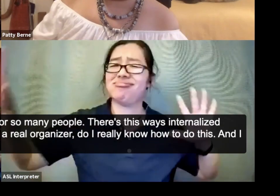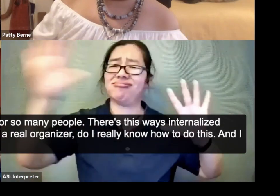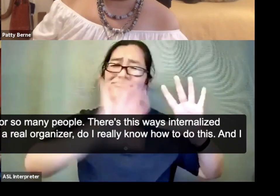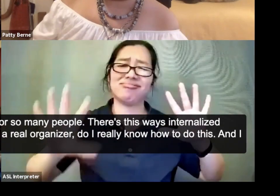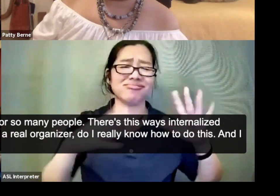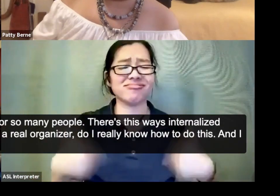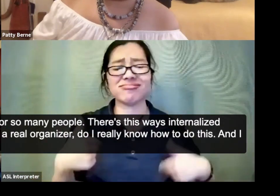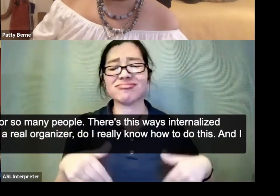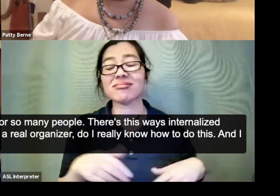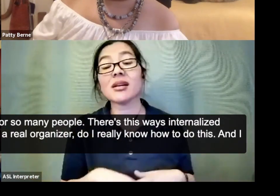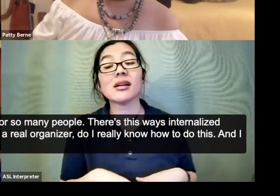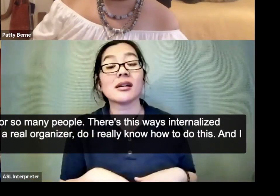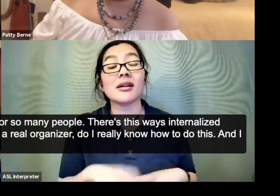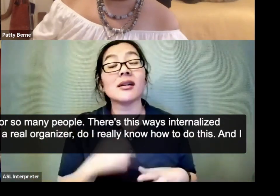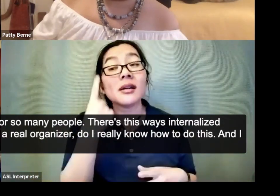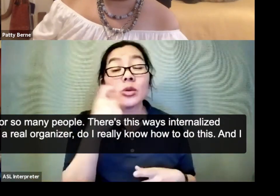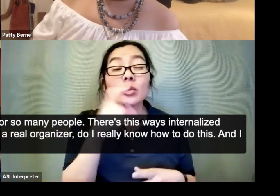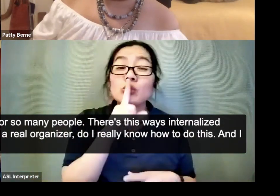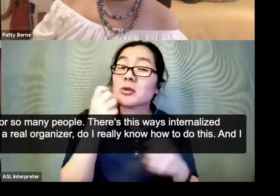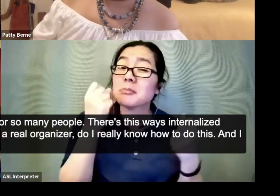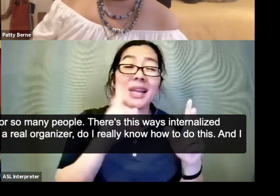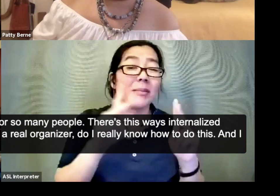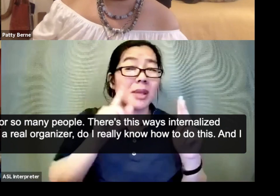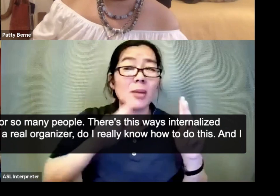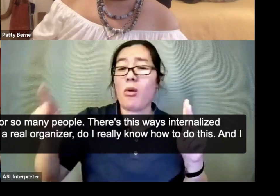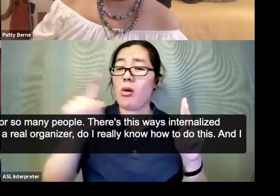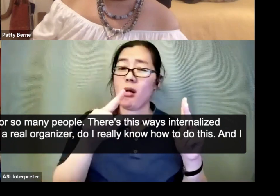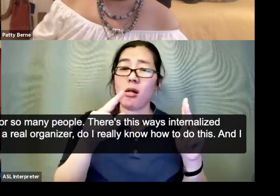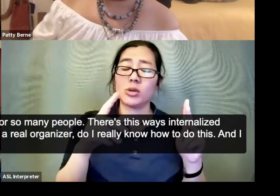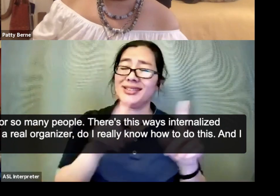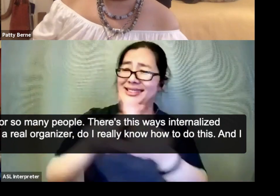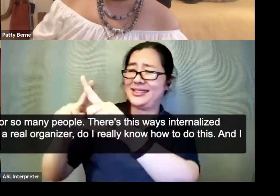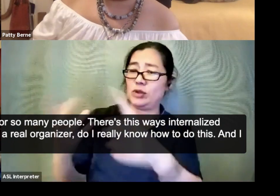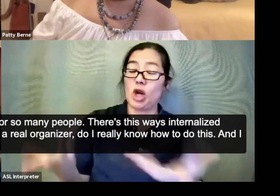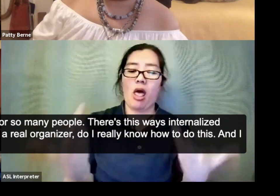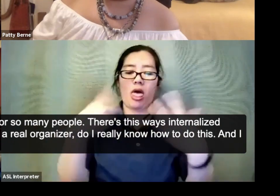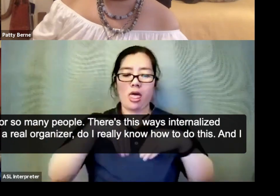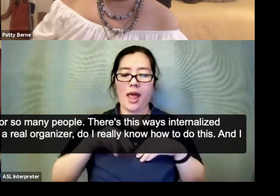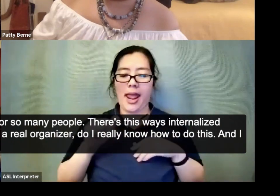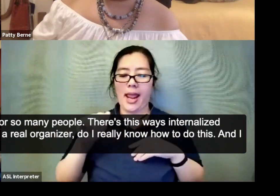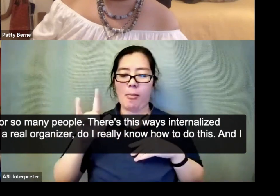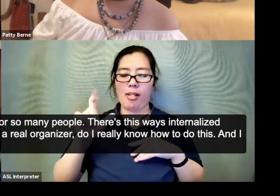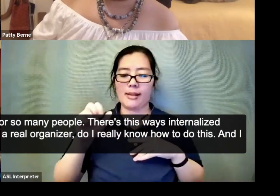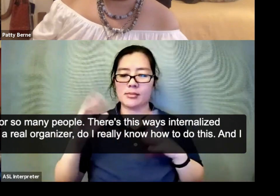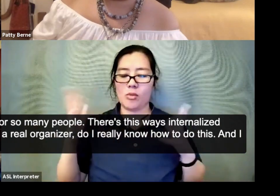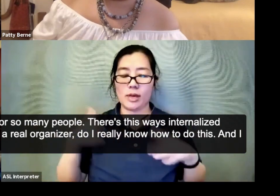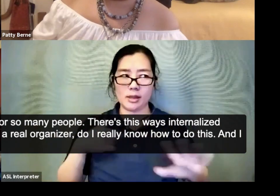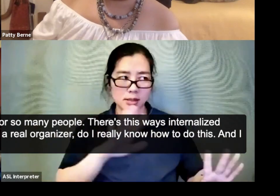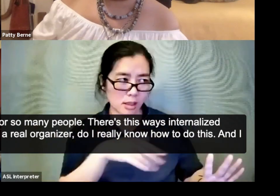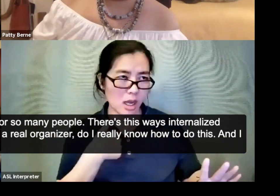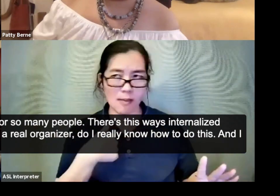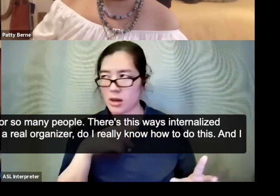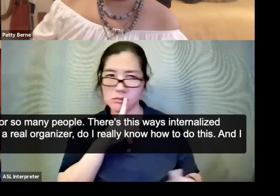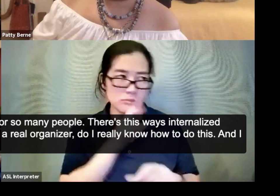But as is true for so many people, there's this ways internalized ableism. I talked to so many people who are like, am I a real organizer? Do I